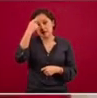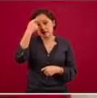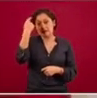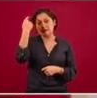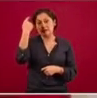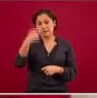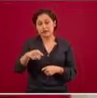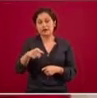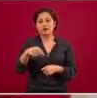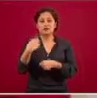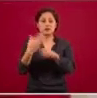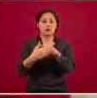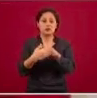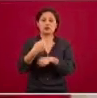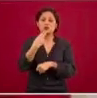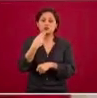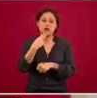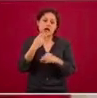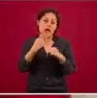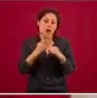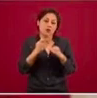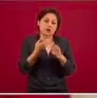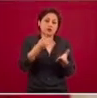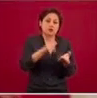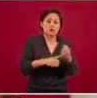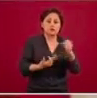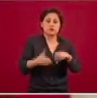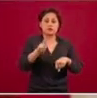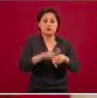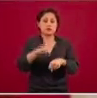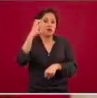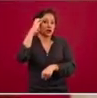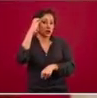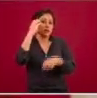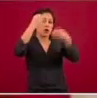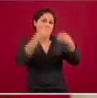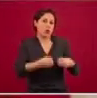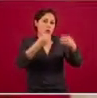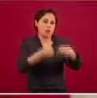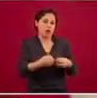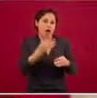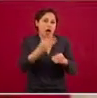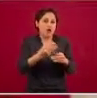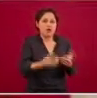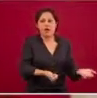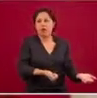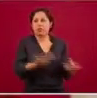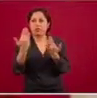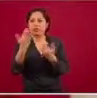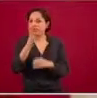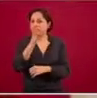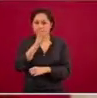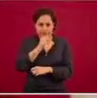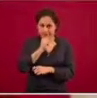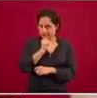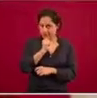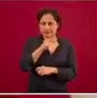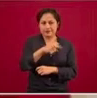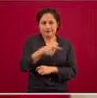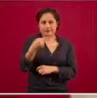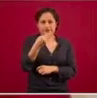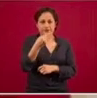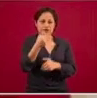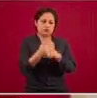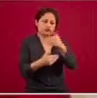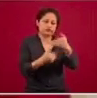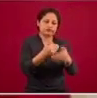of whether some hospitals can start liberating some beds or not. Obviously, these people who are using these beds cannot be